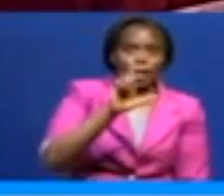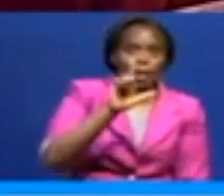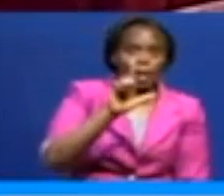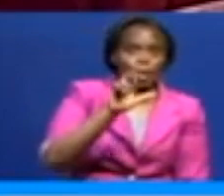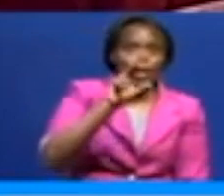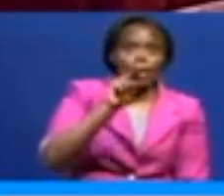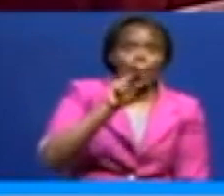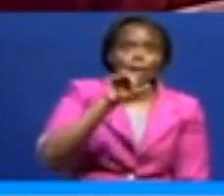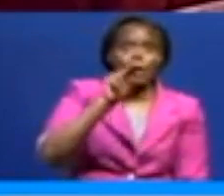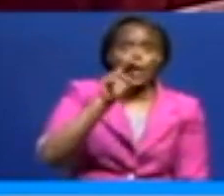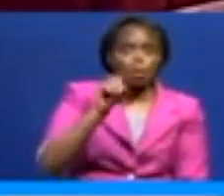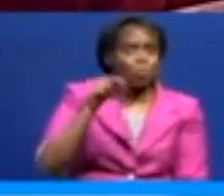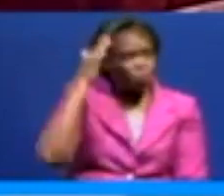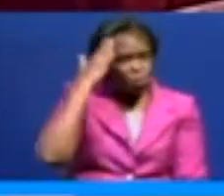way.